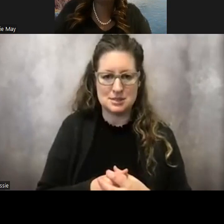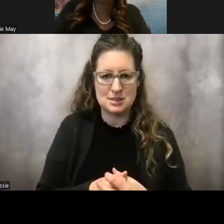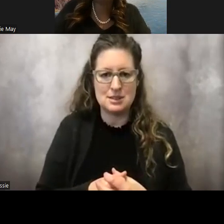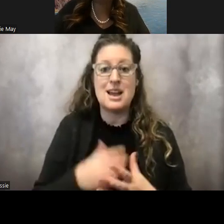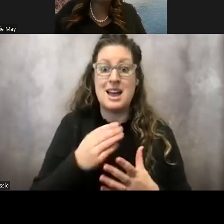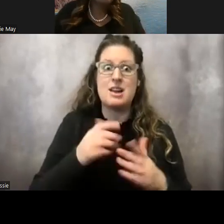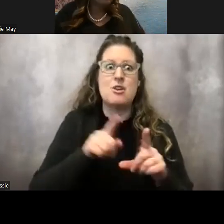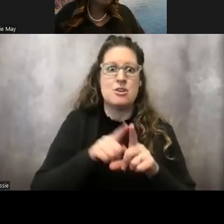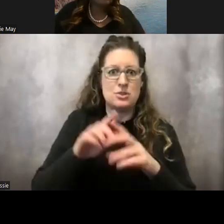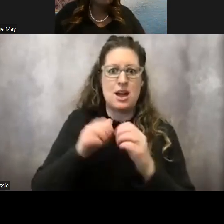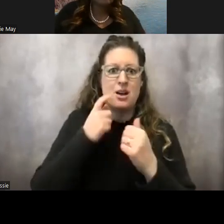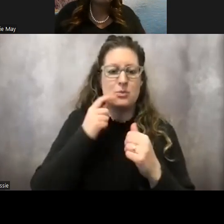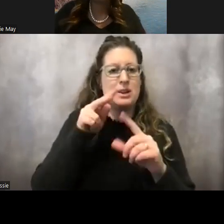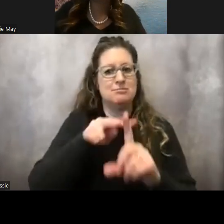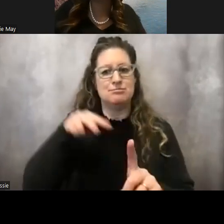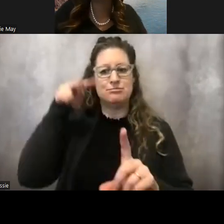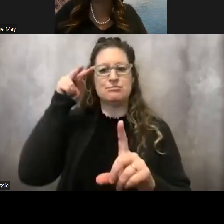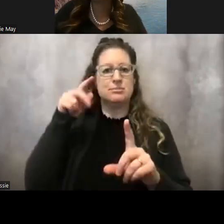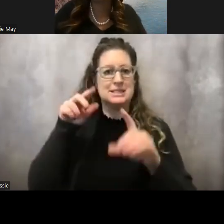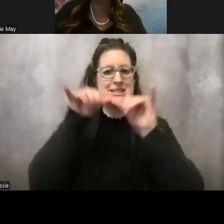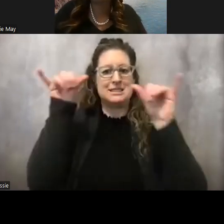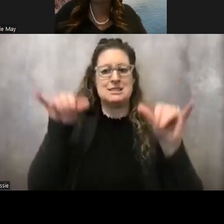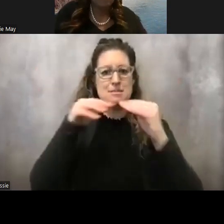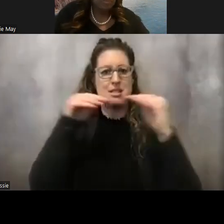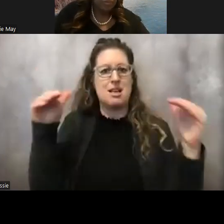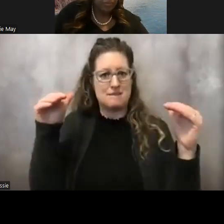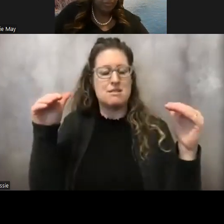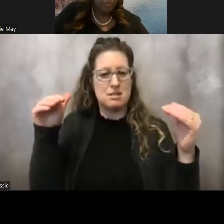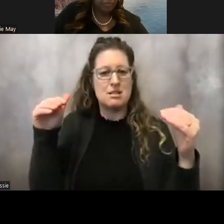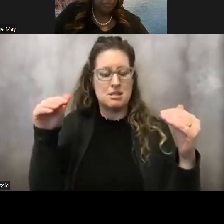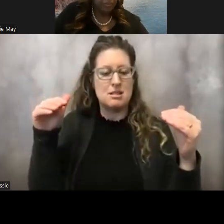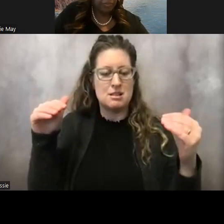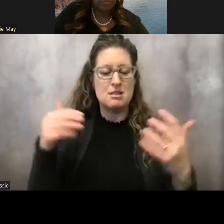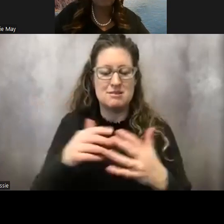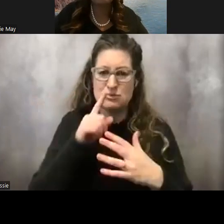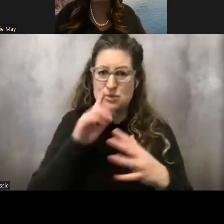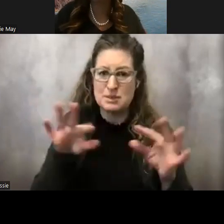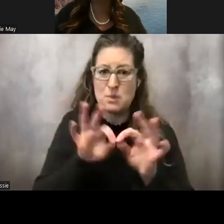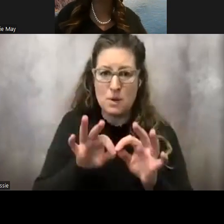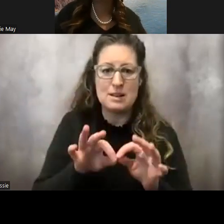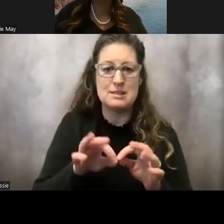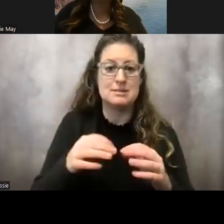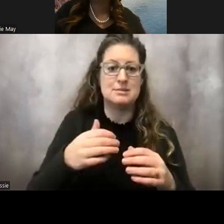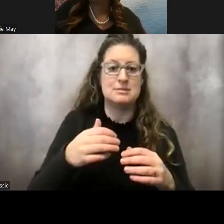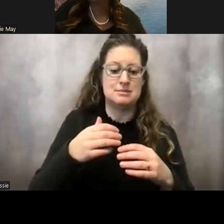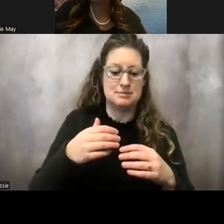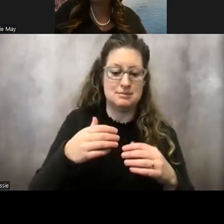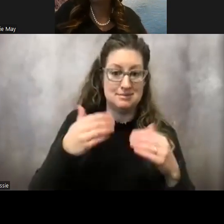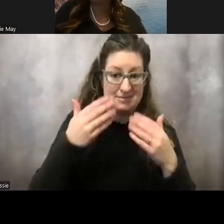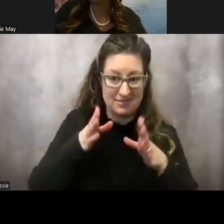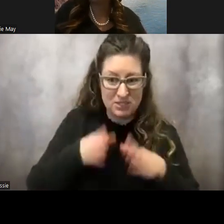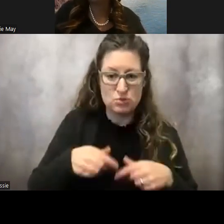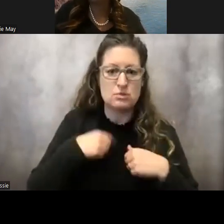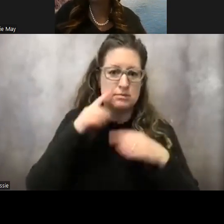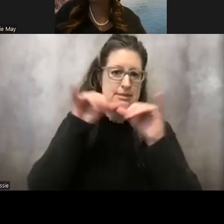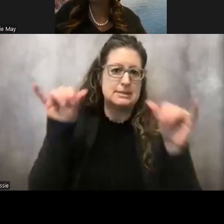systemic view. And that's very important. What I always worry about in the way